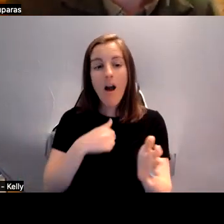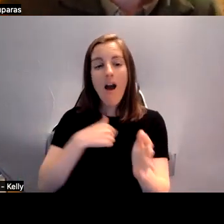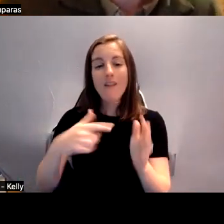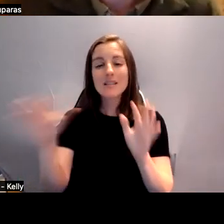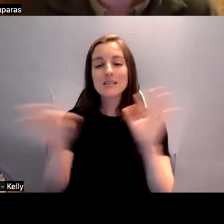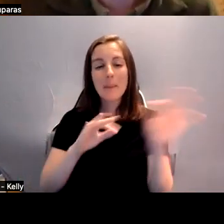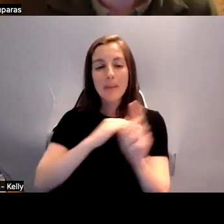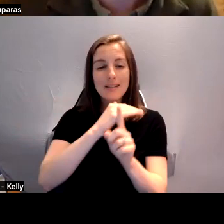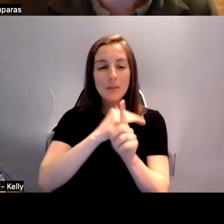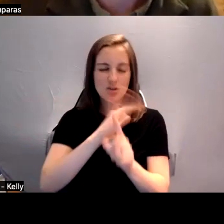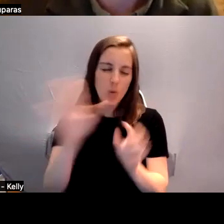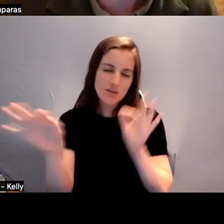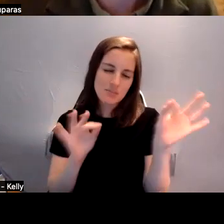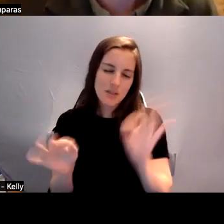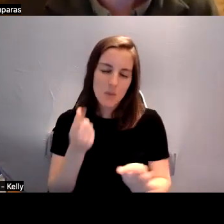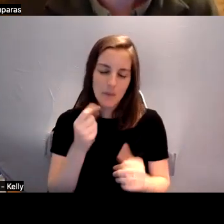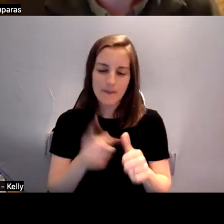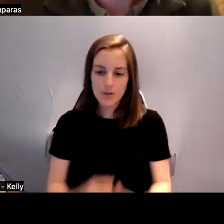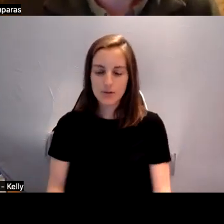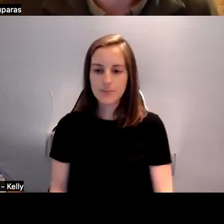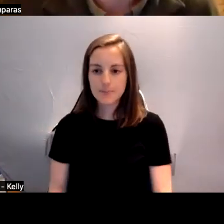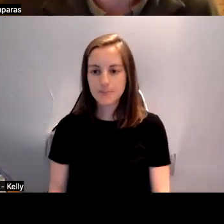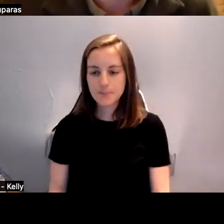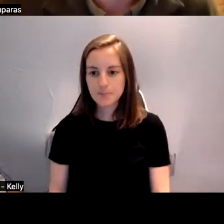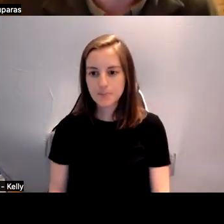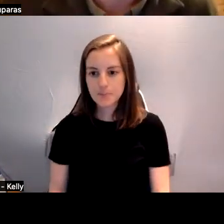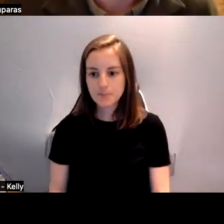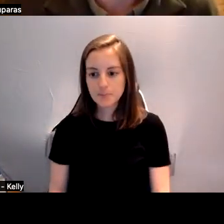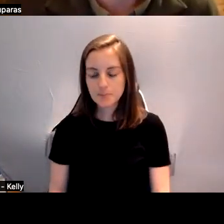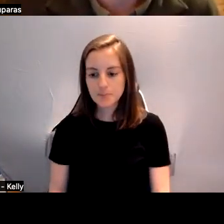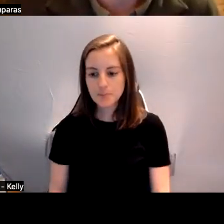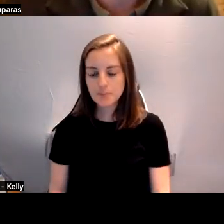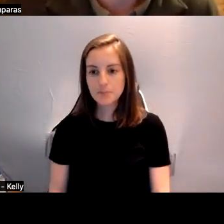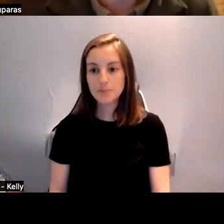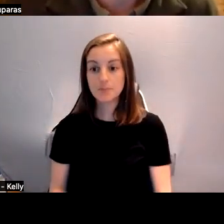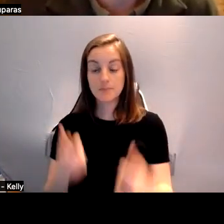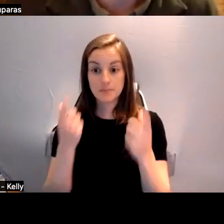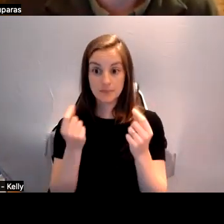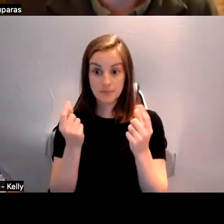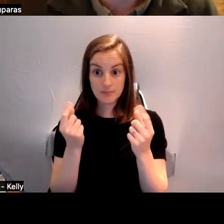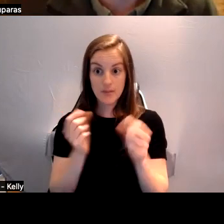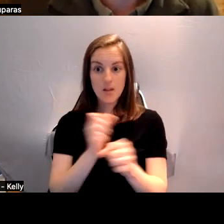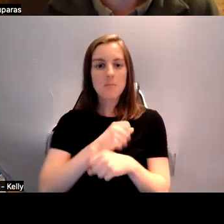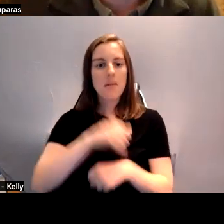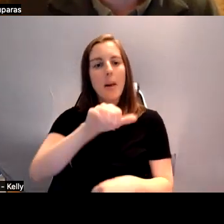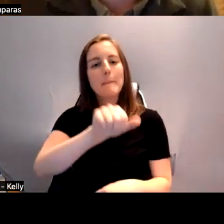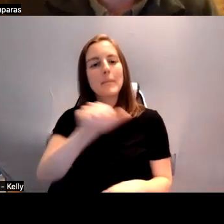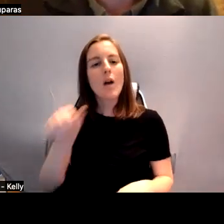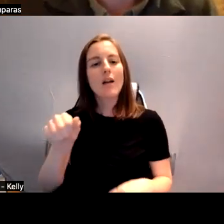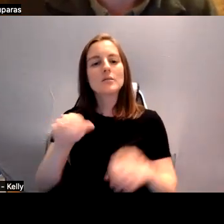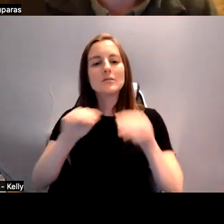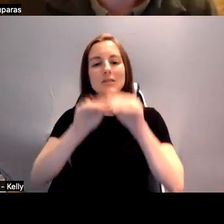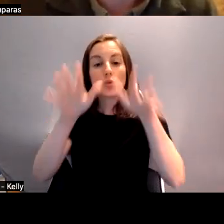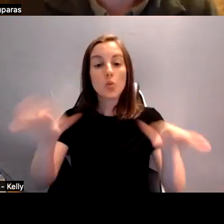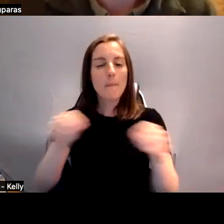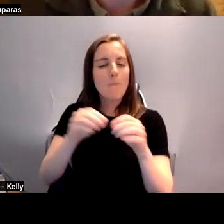to just quickly explain what the sampling temperature is. So what it mainly does, it makes the amino acid distribution sharper. So ProteinMPNN